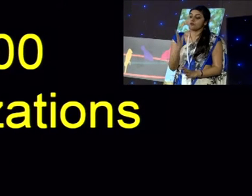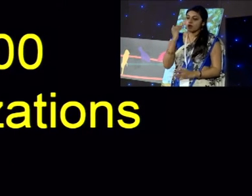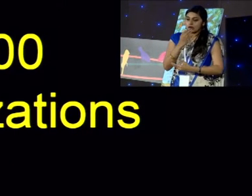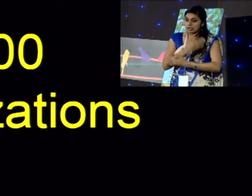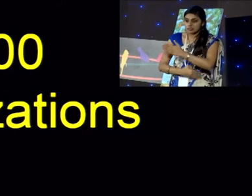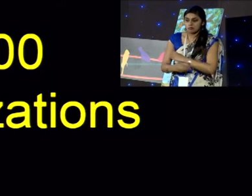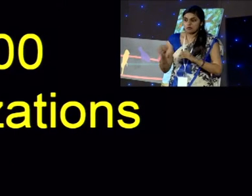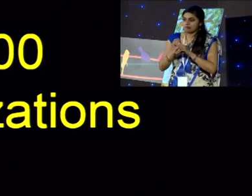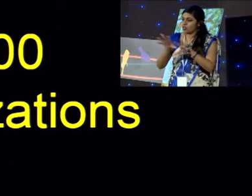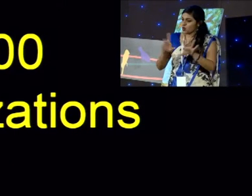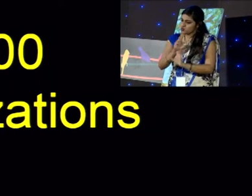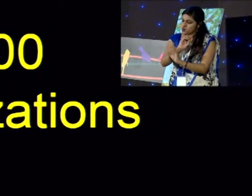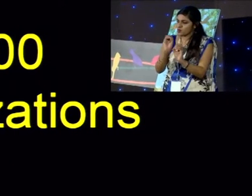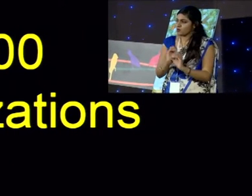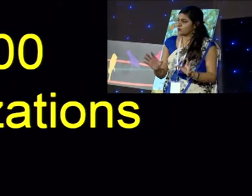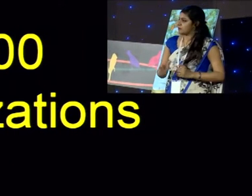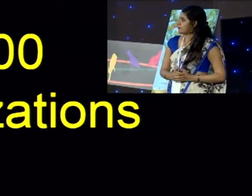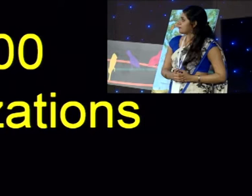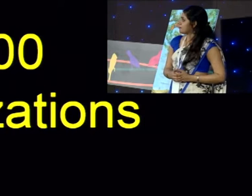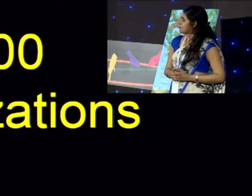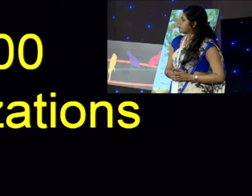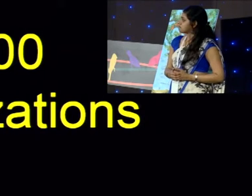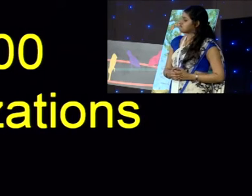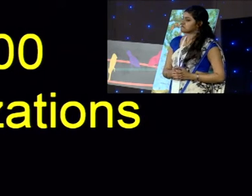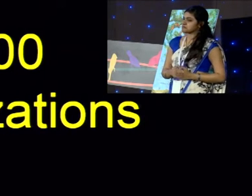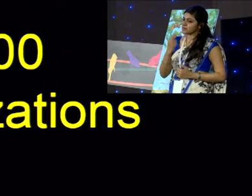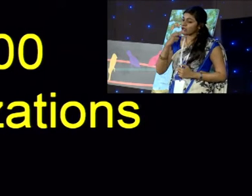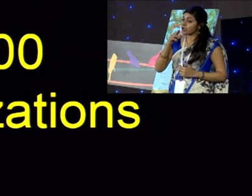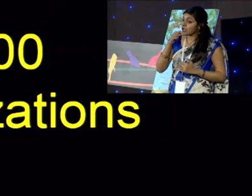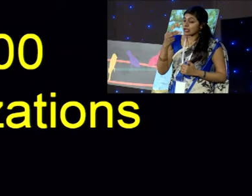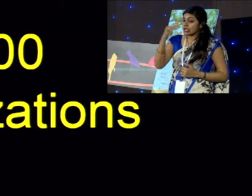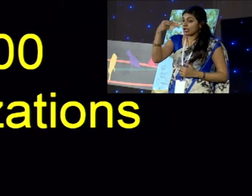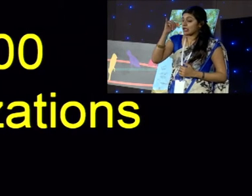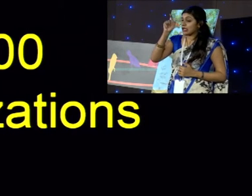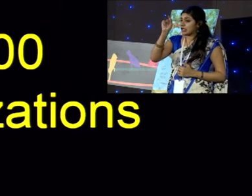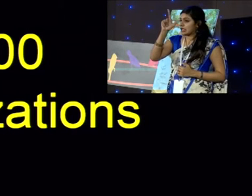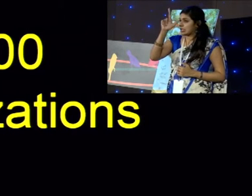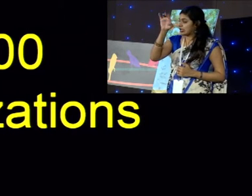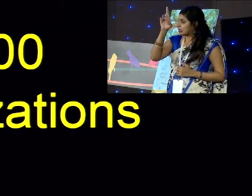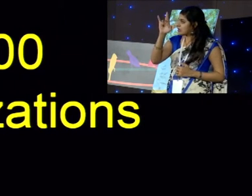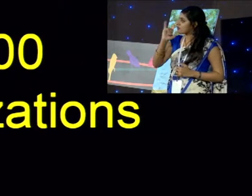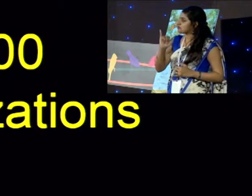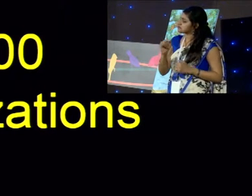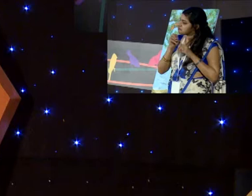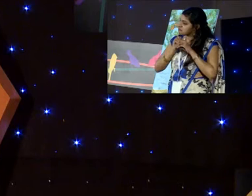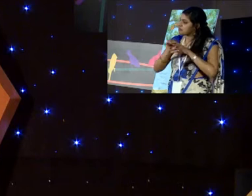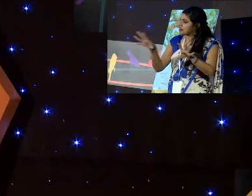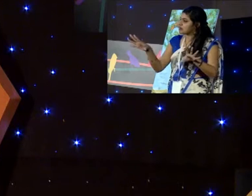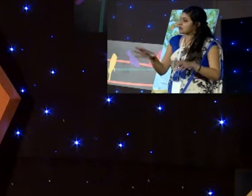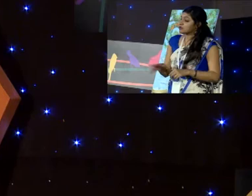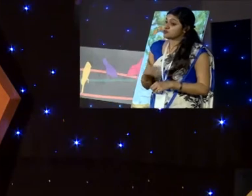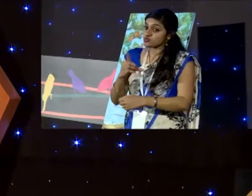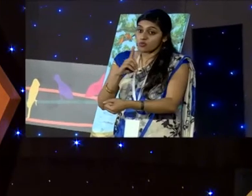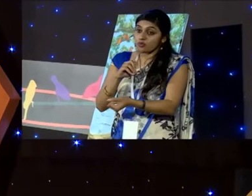he passed was the Sterilization Act, requiring doctors to send